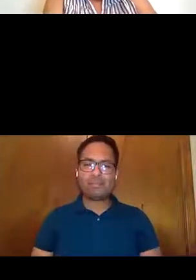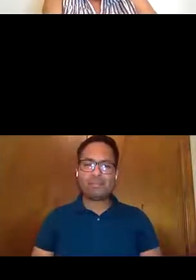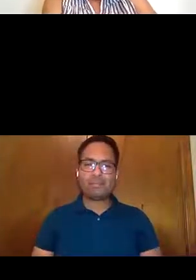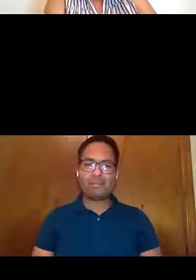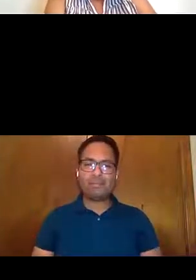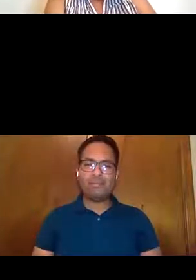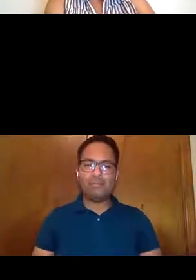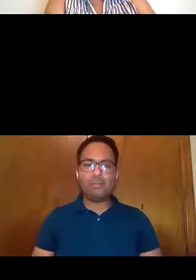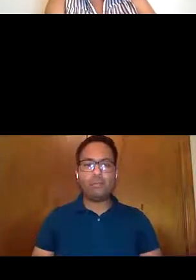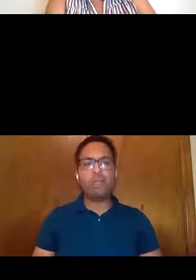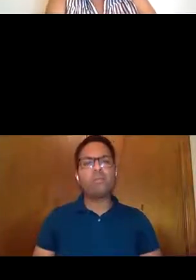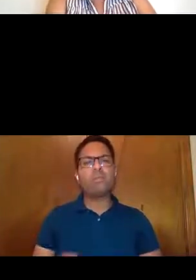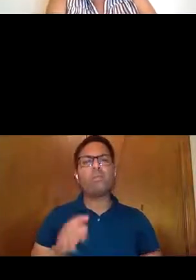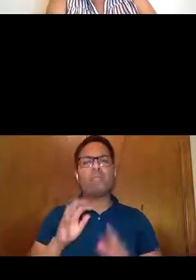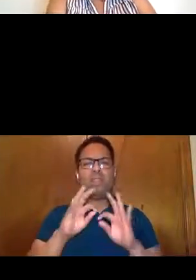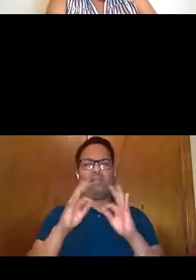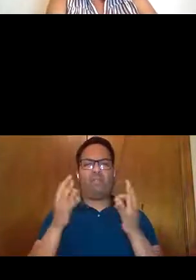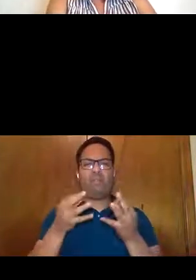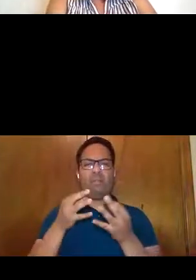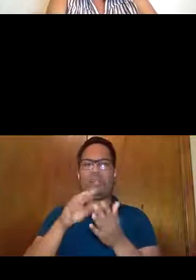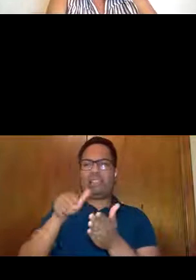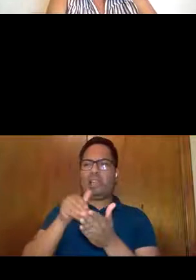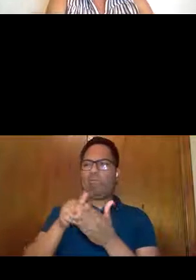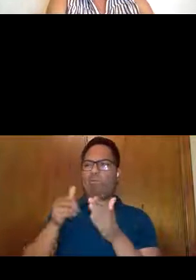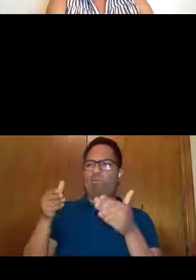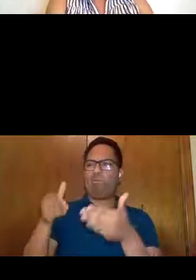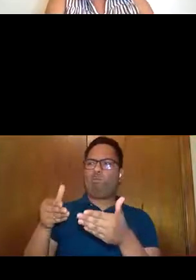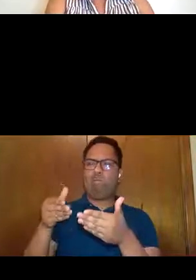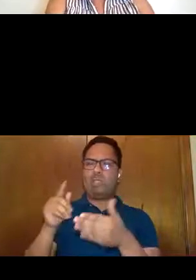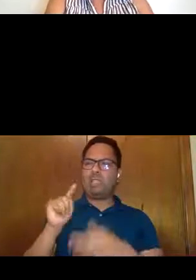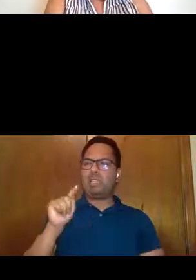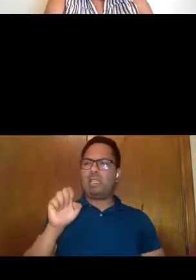So what does family-centered telehealth mean?